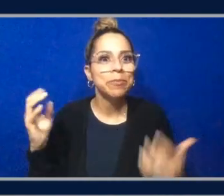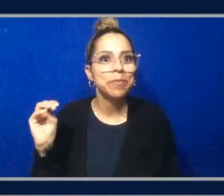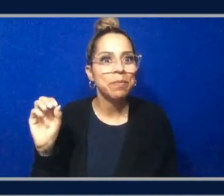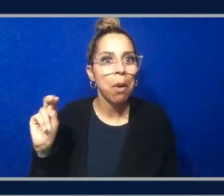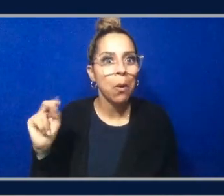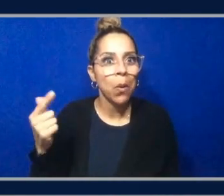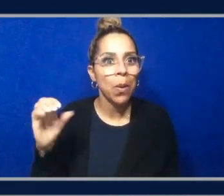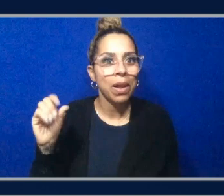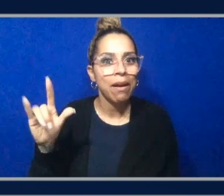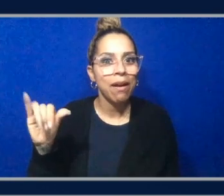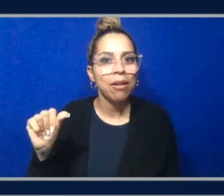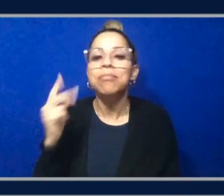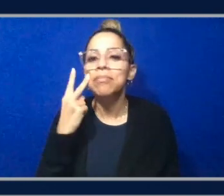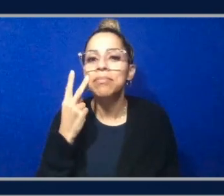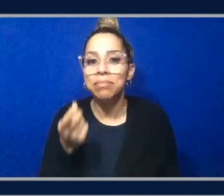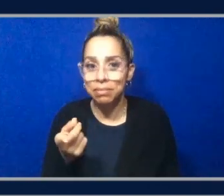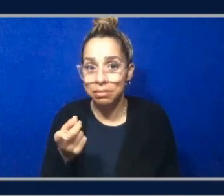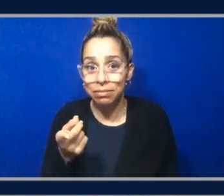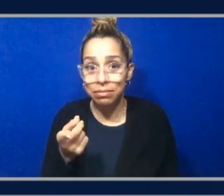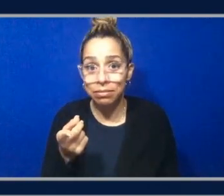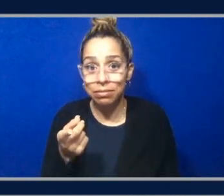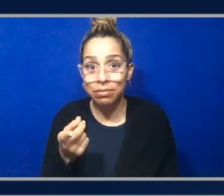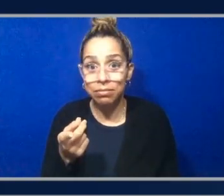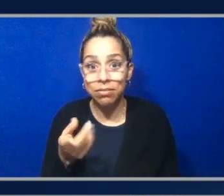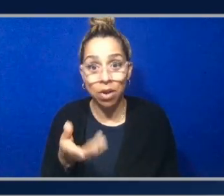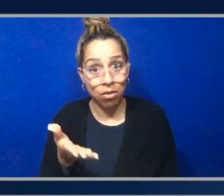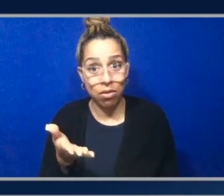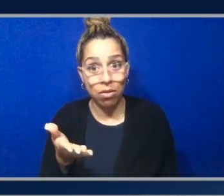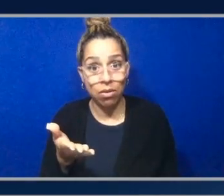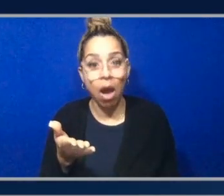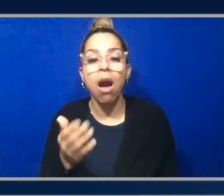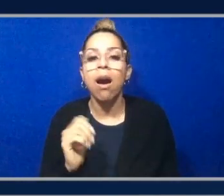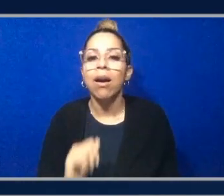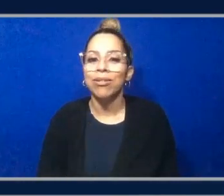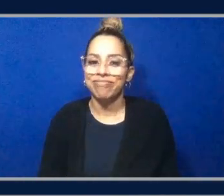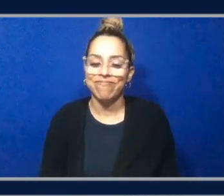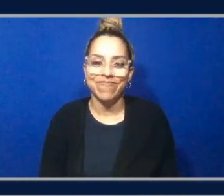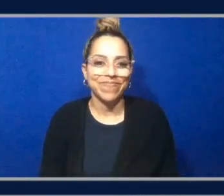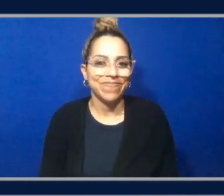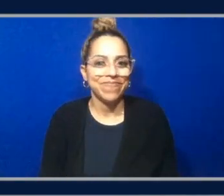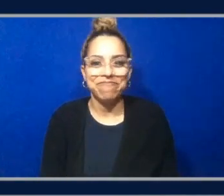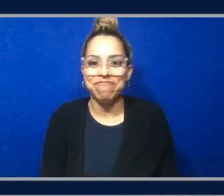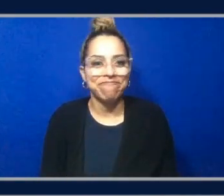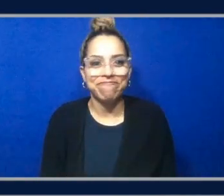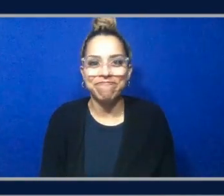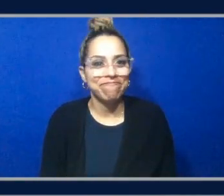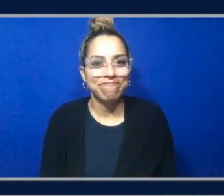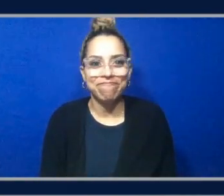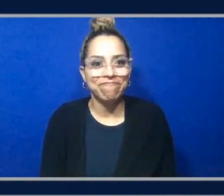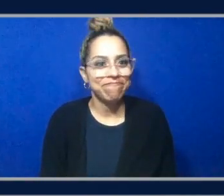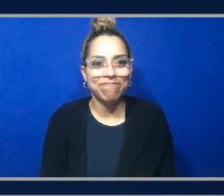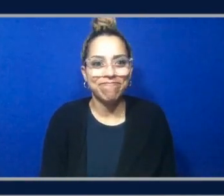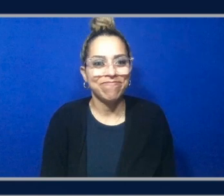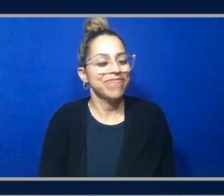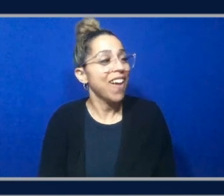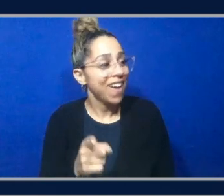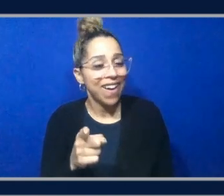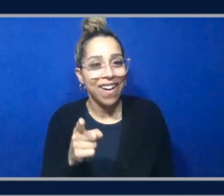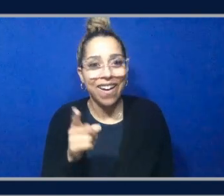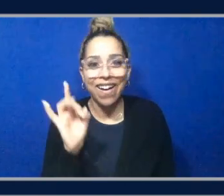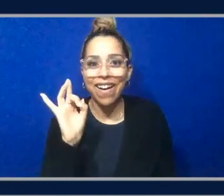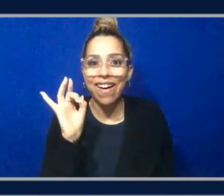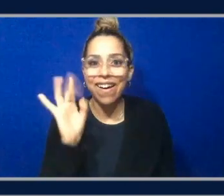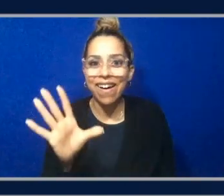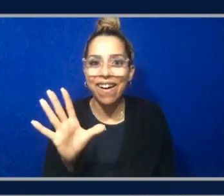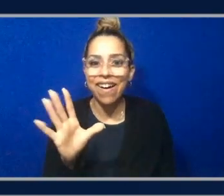And then is it going to answer? Yeah. Okay. It doesn't It's even. not even. It's. You